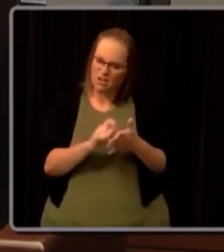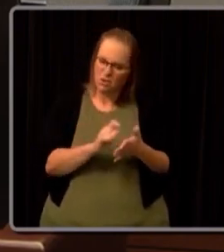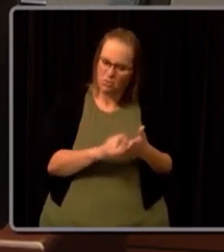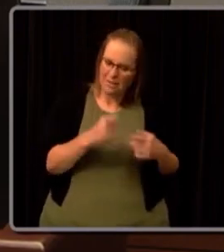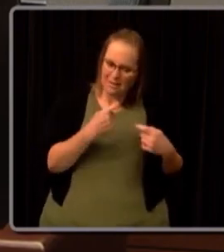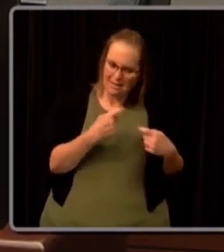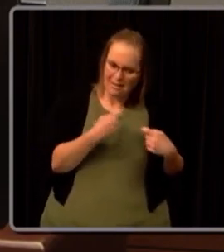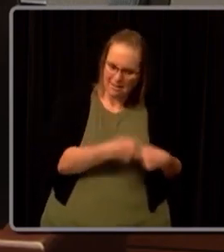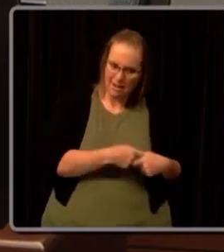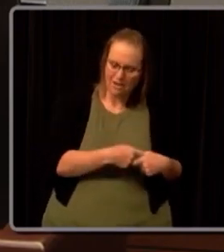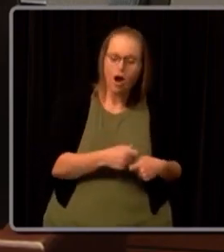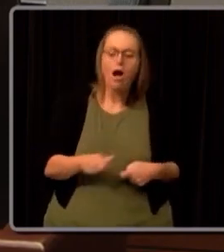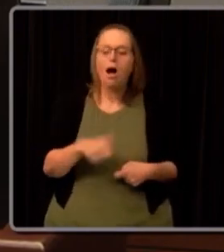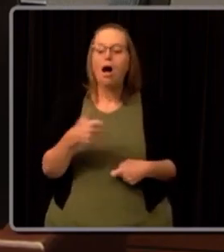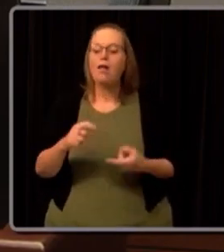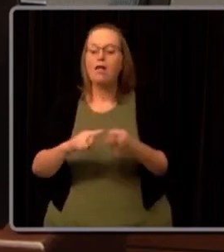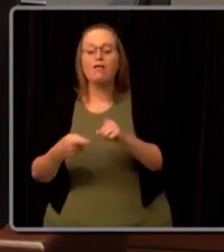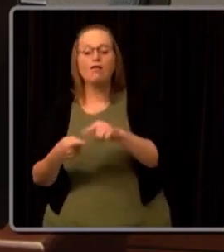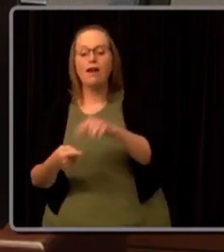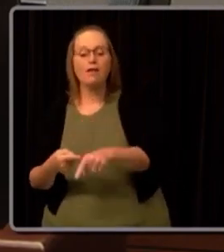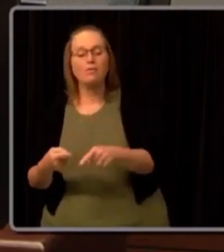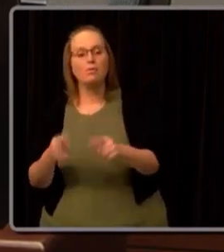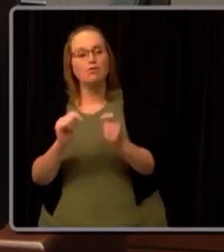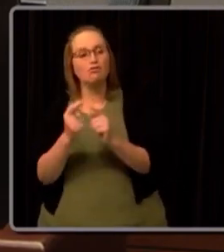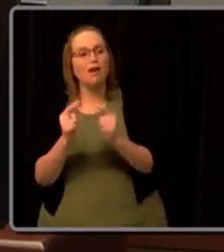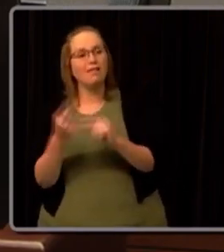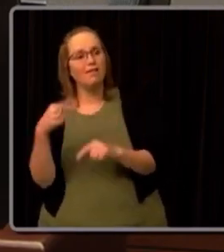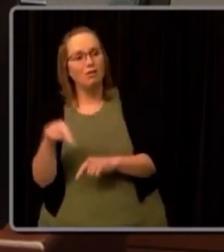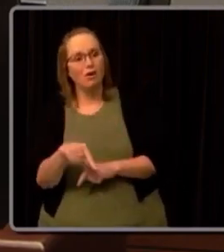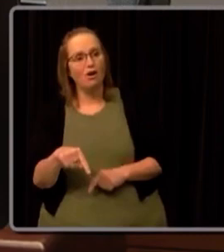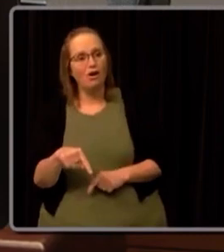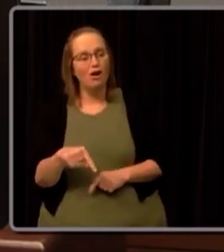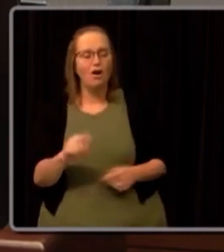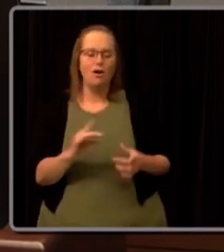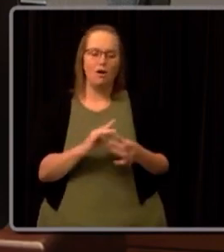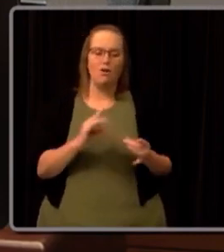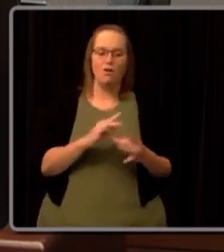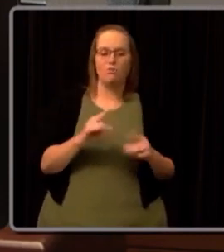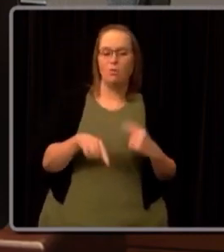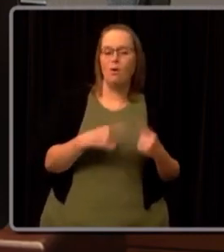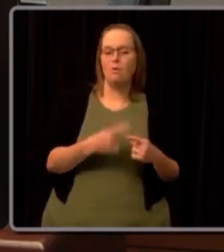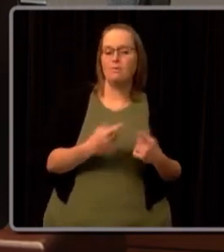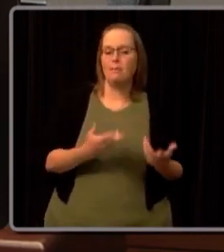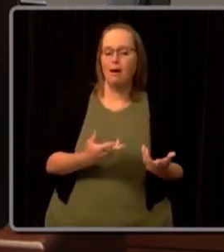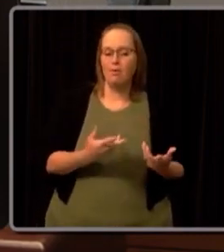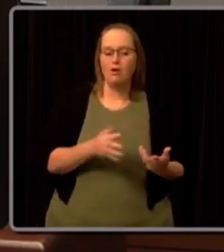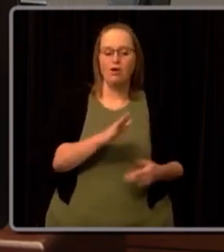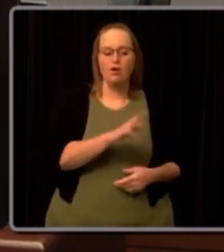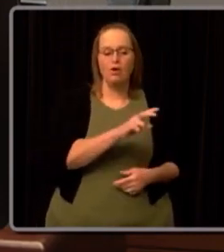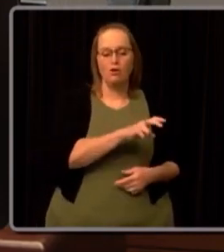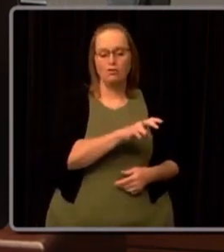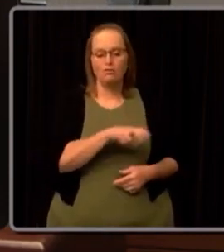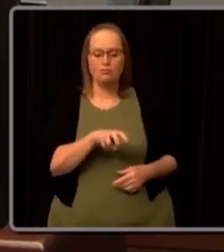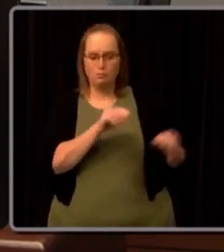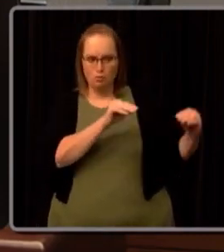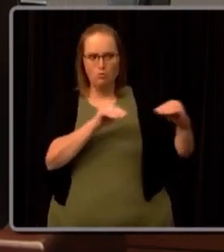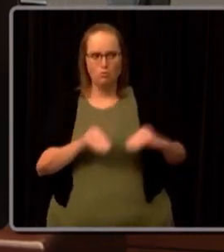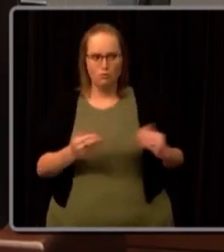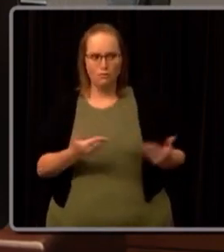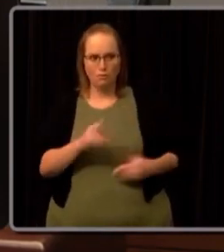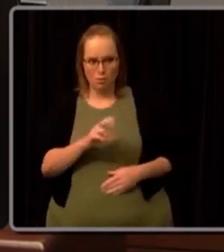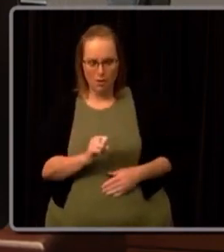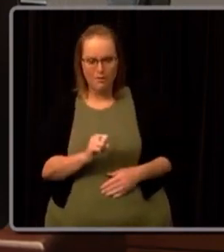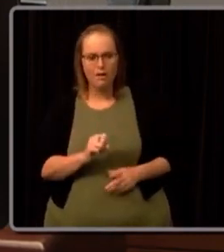peers was translating for her. The story was about her transitioned to the United States, but it